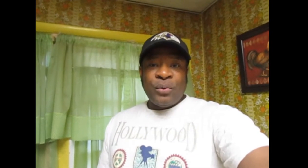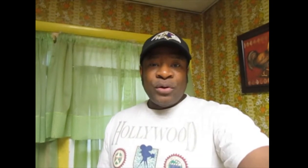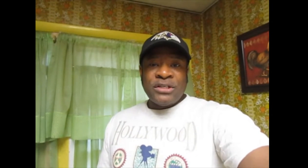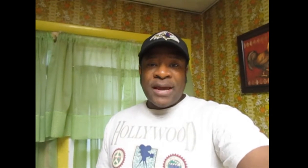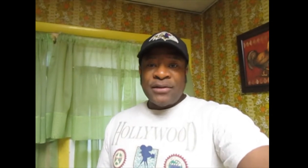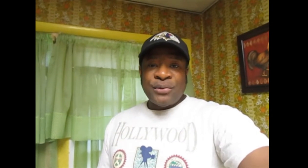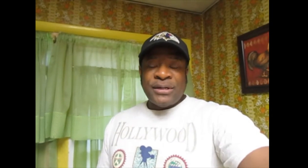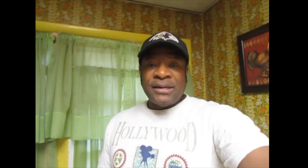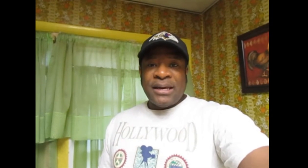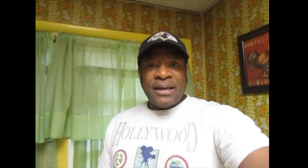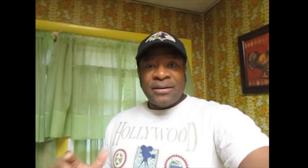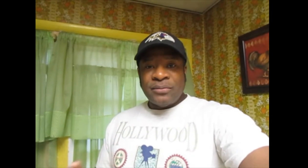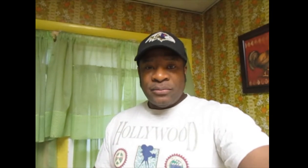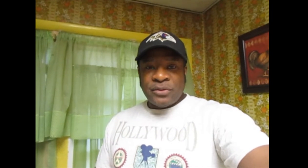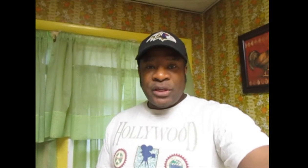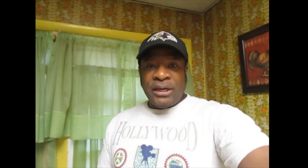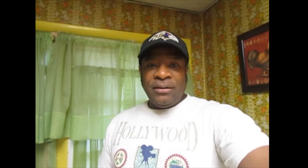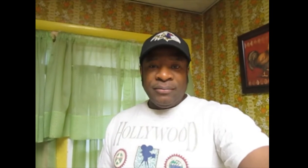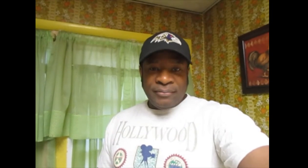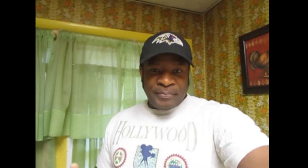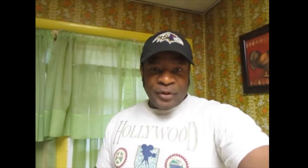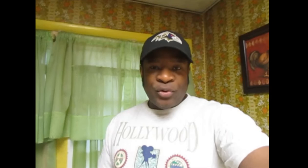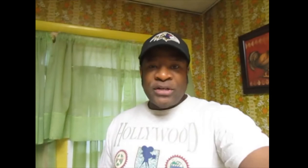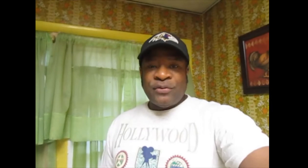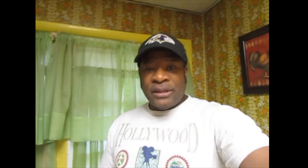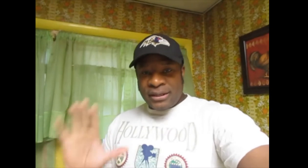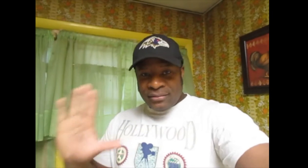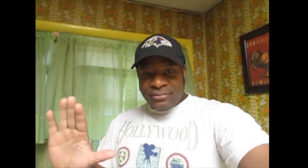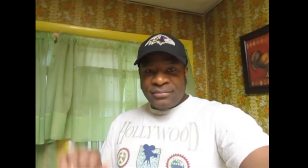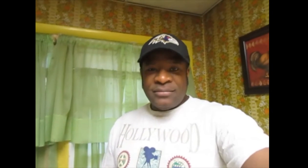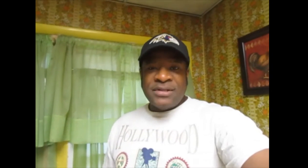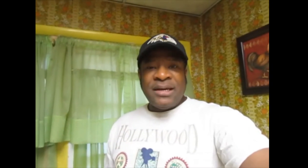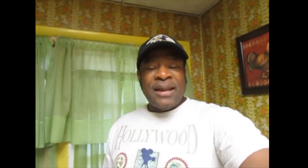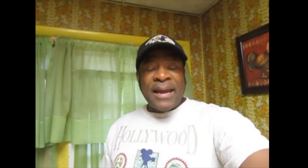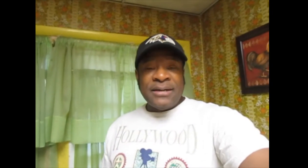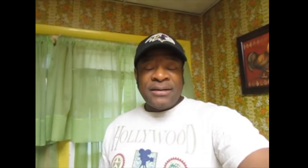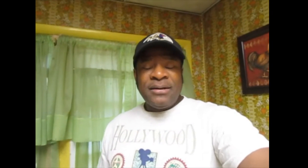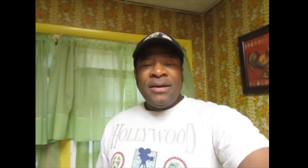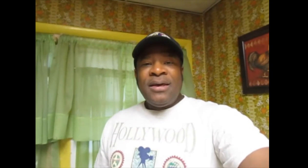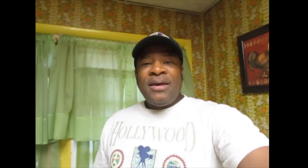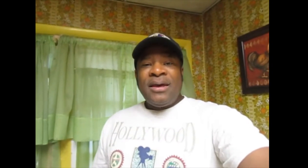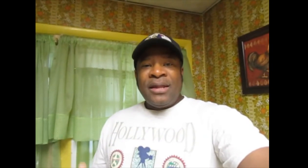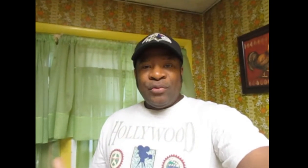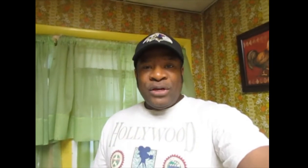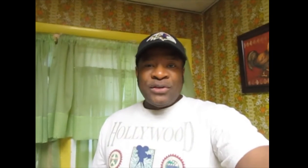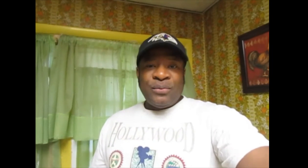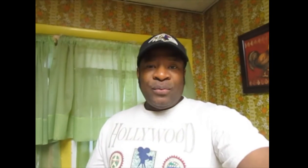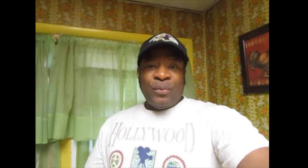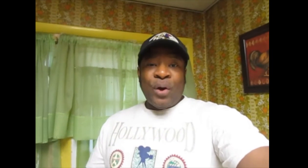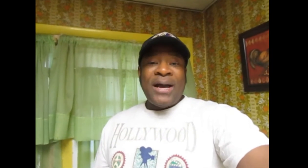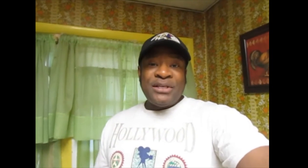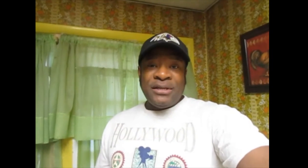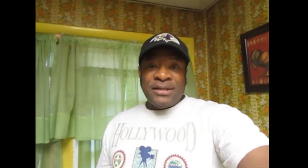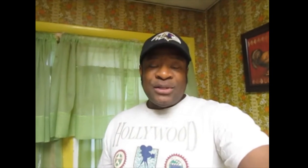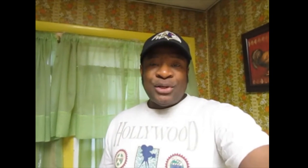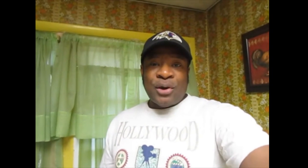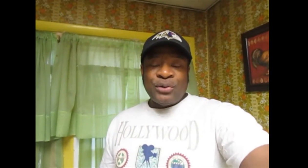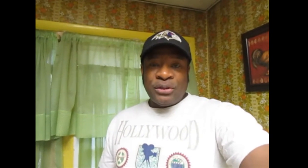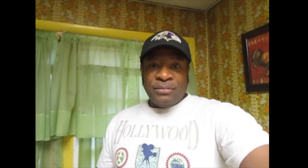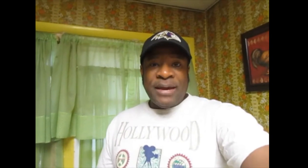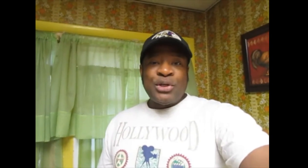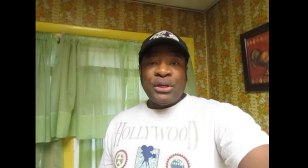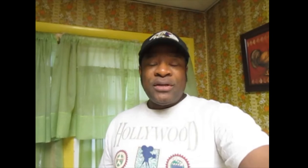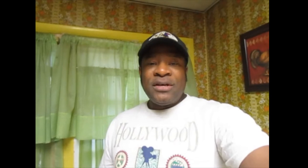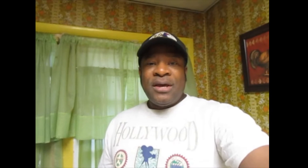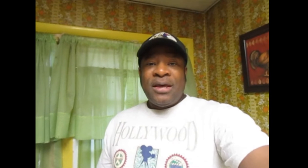Academy Award statuette, and she gracefully declined it. And the reason why she did so,